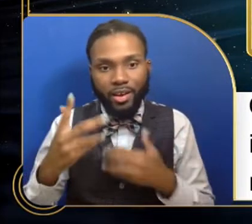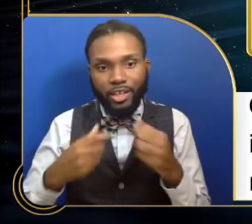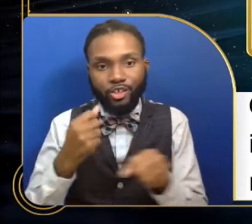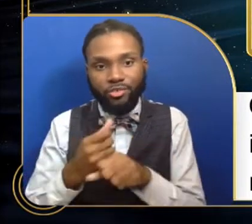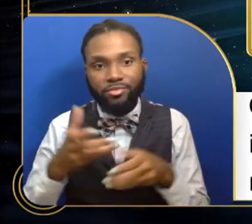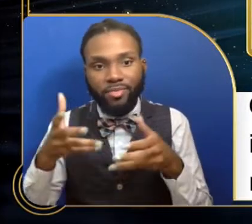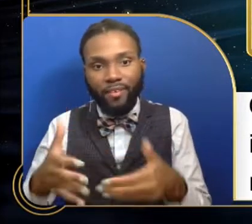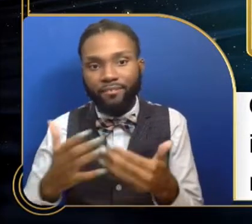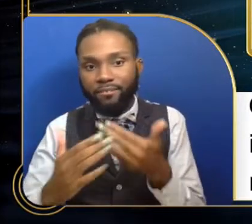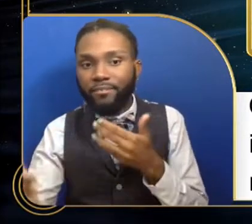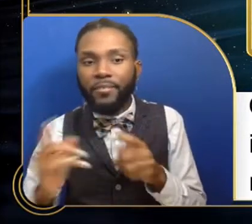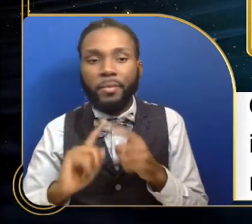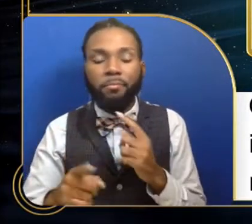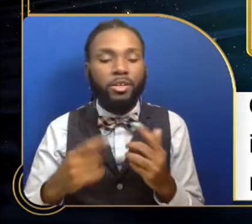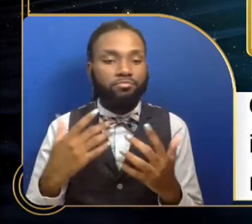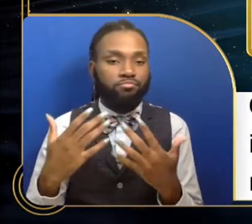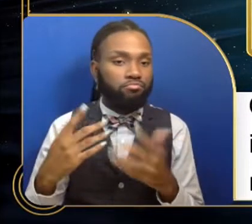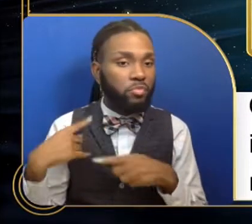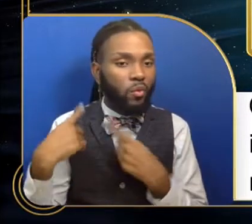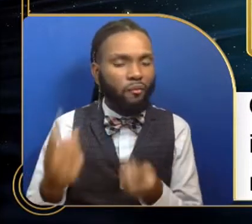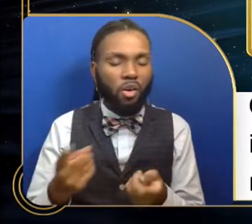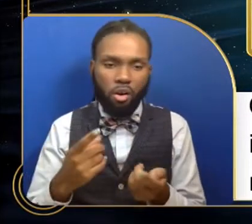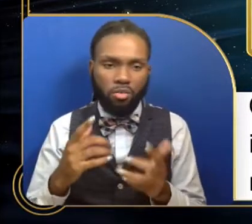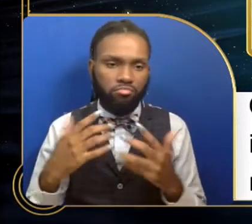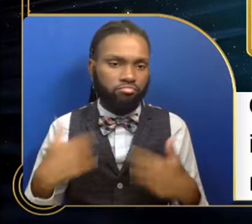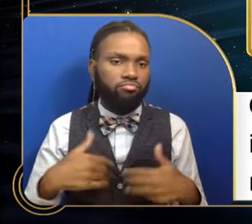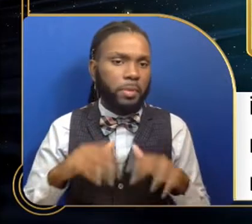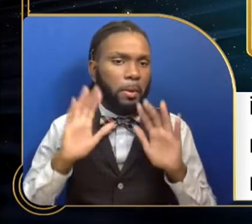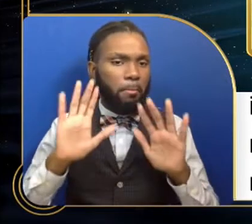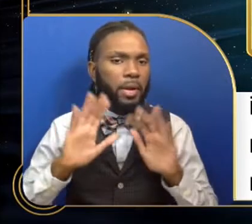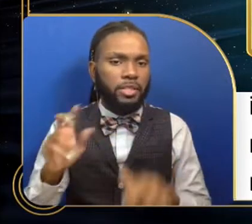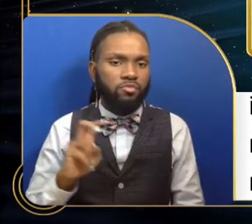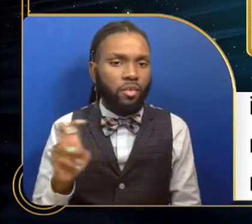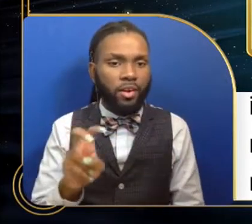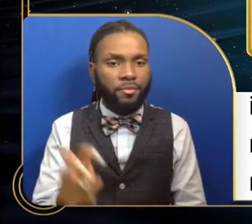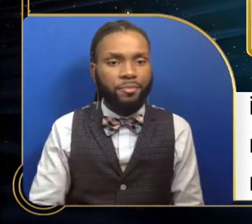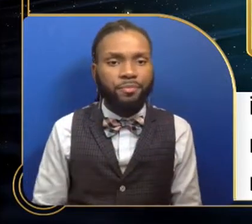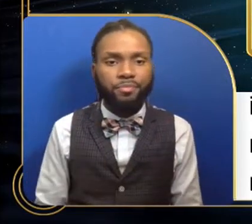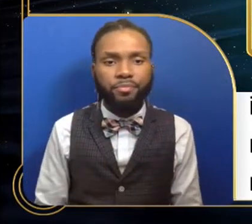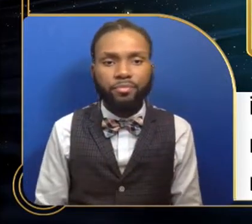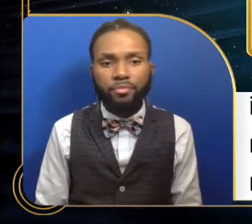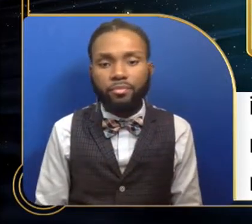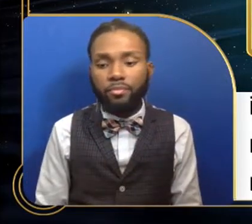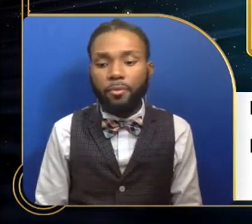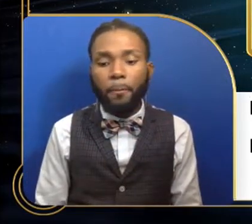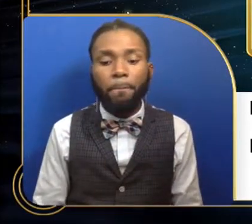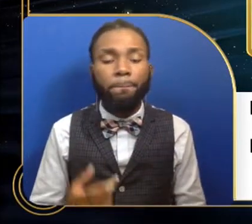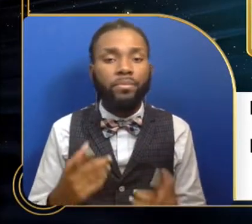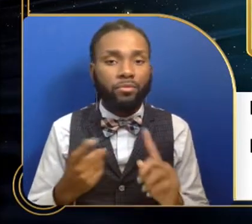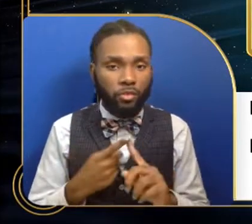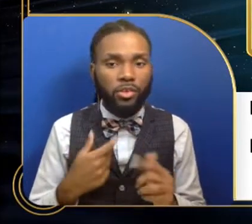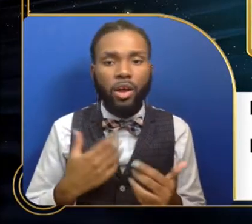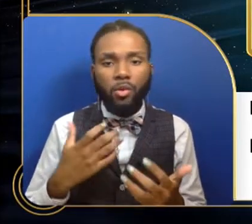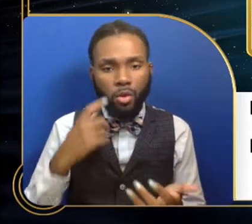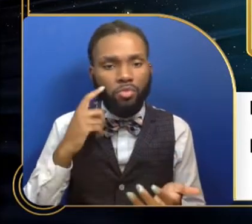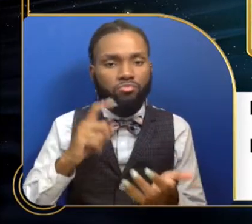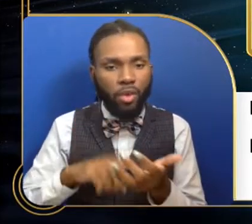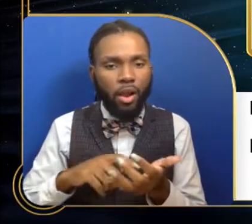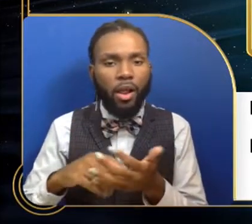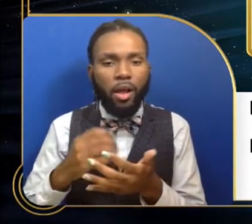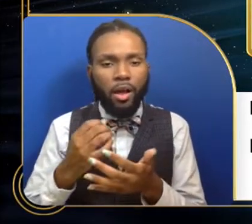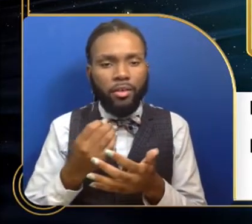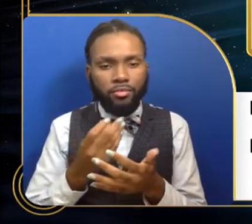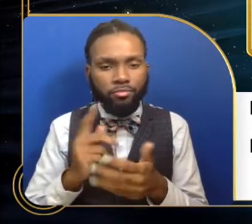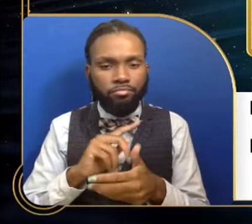an amazing ride. I just want to acknowledge Lois Curtis and Elaine Wilson from